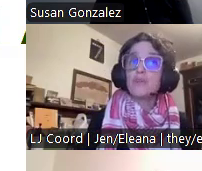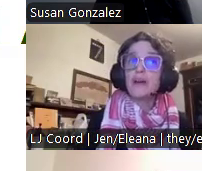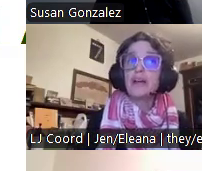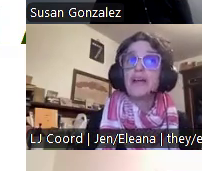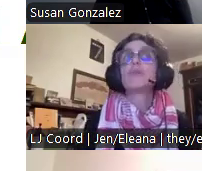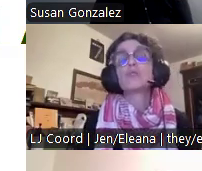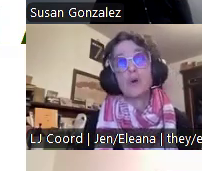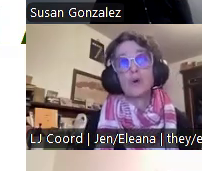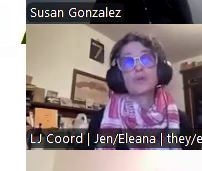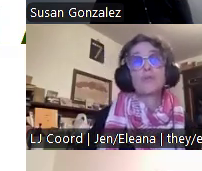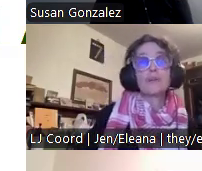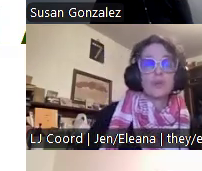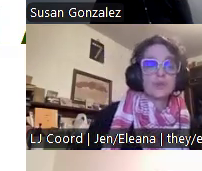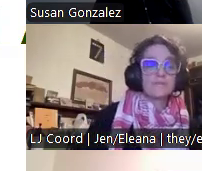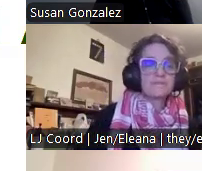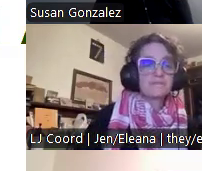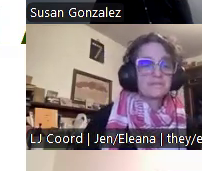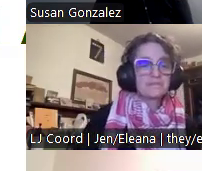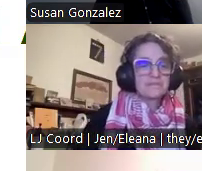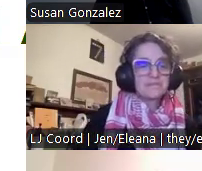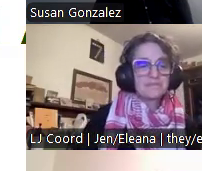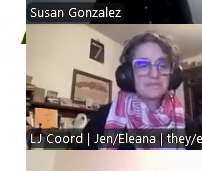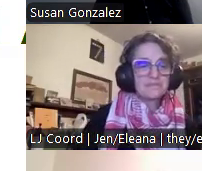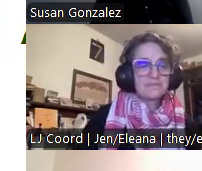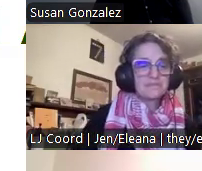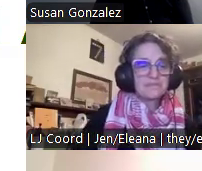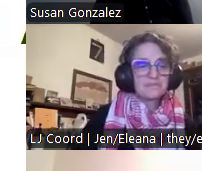de idioma en unos pocos momentos.